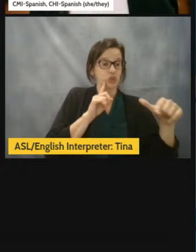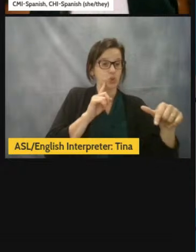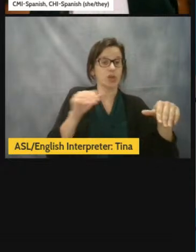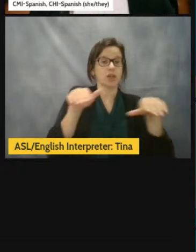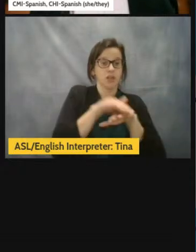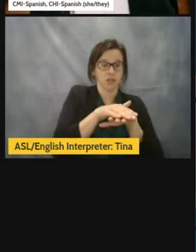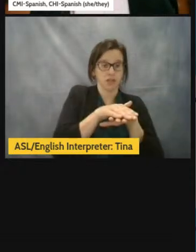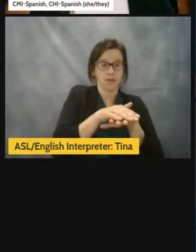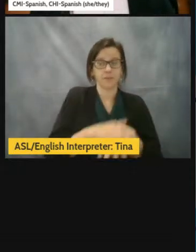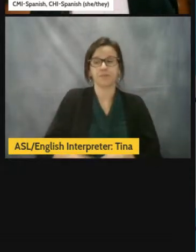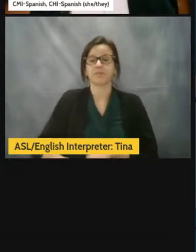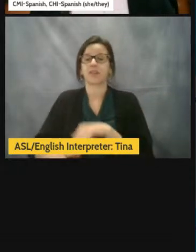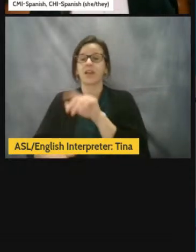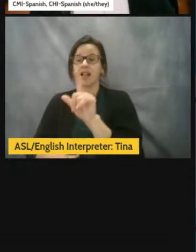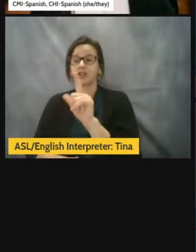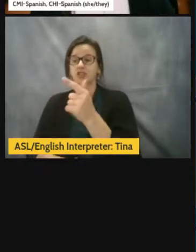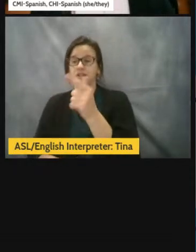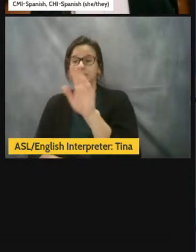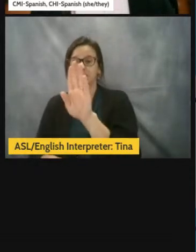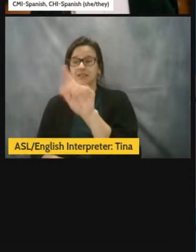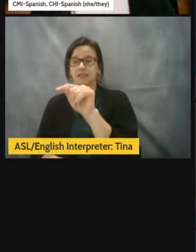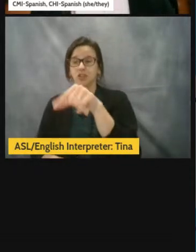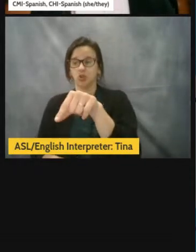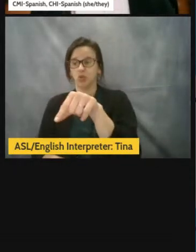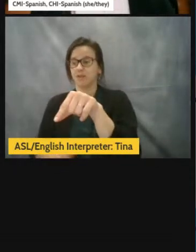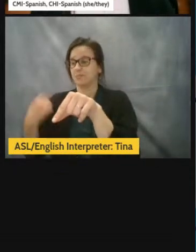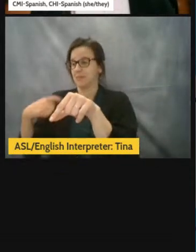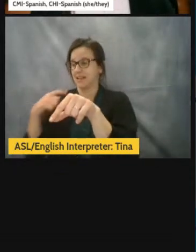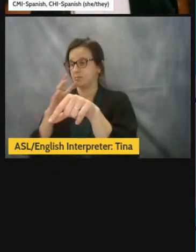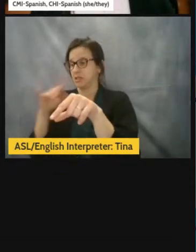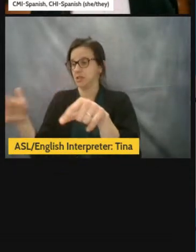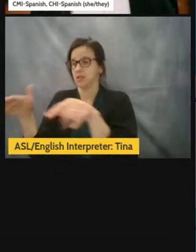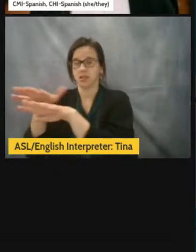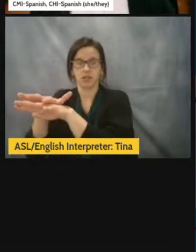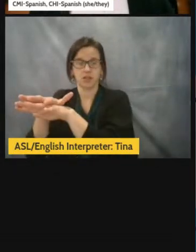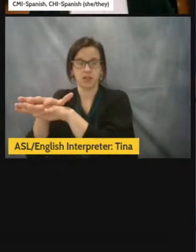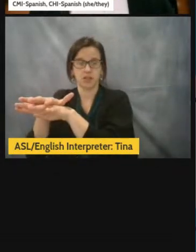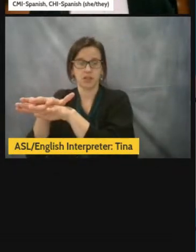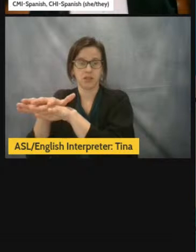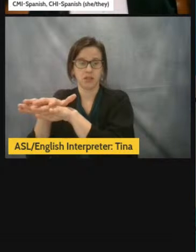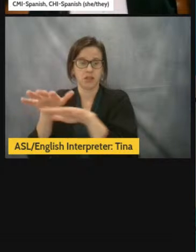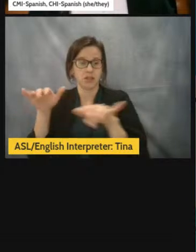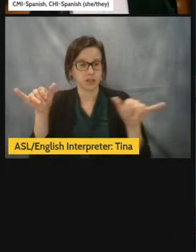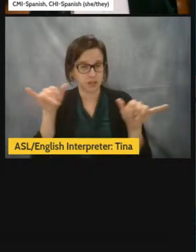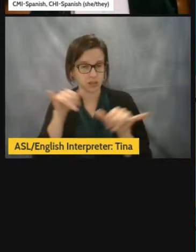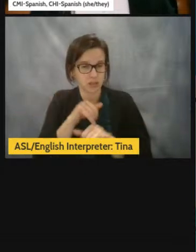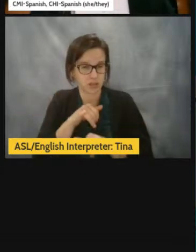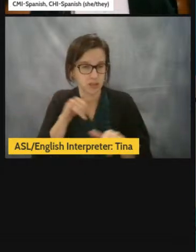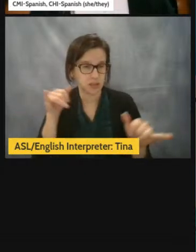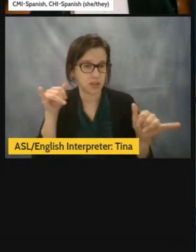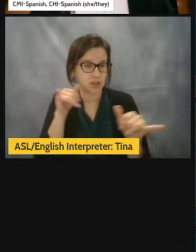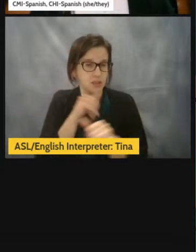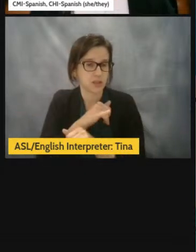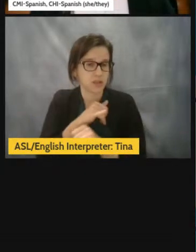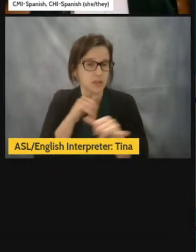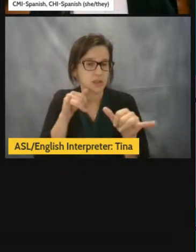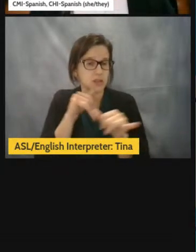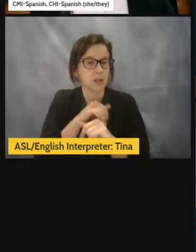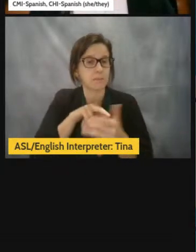That's huge. Okay, that's huge. So by the time we interpret for someone